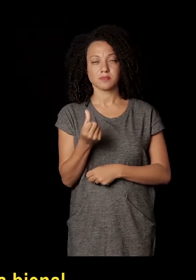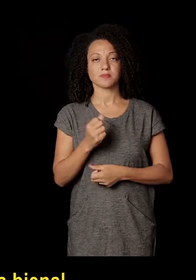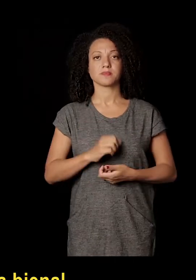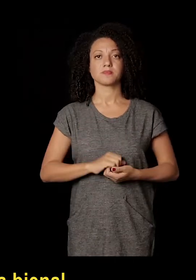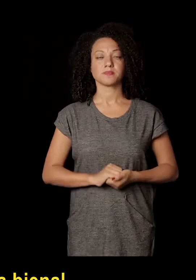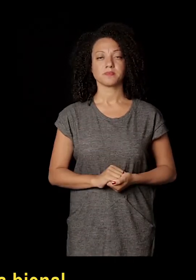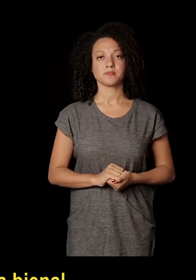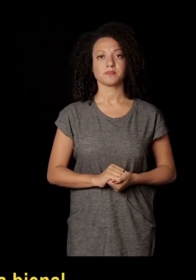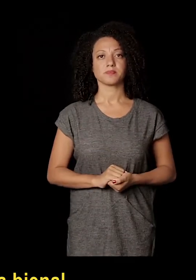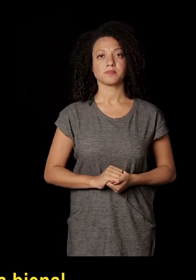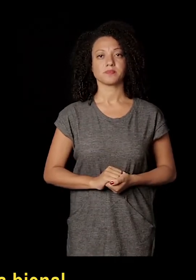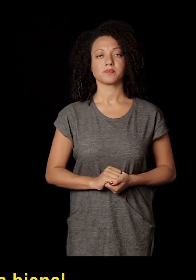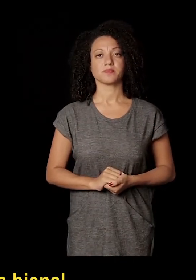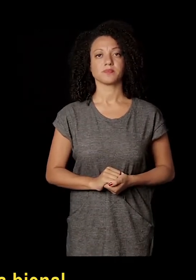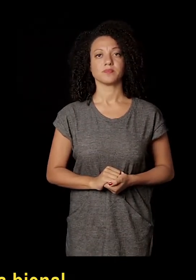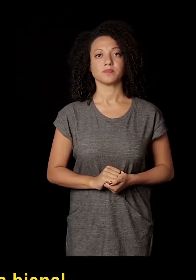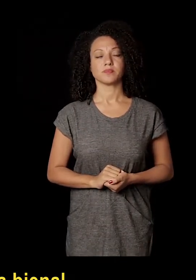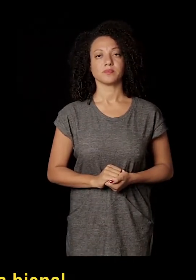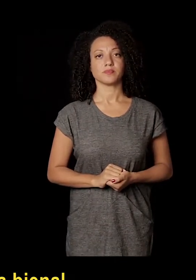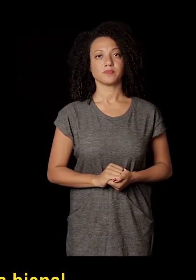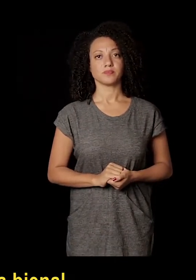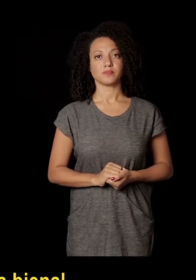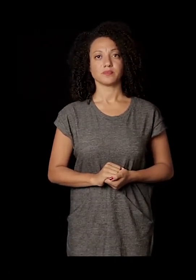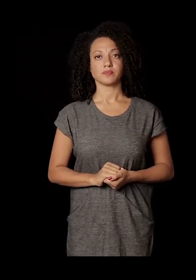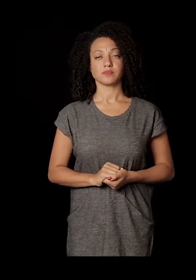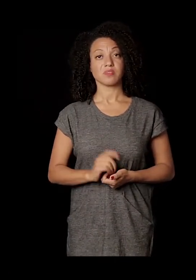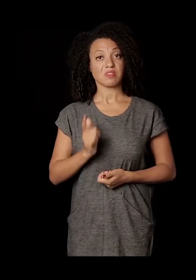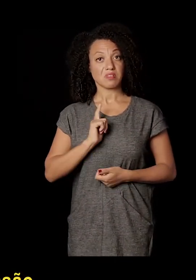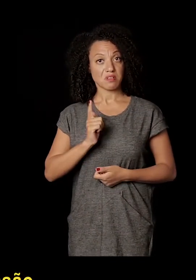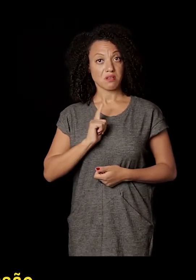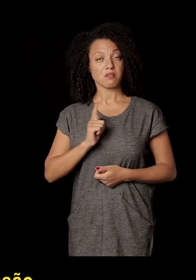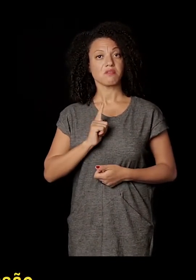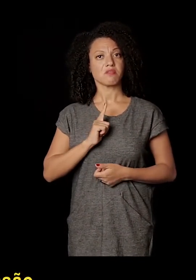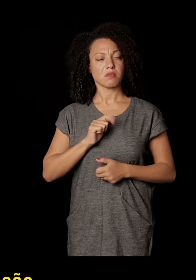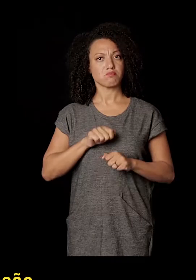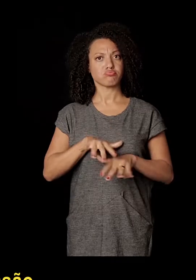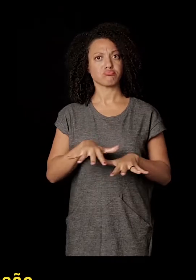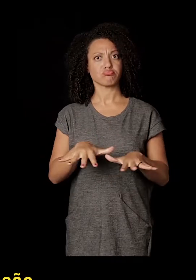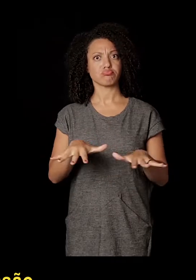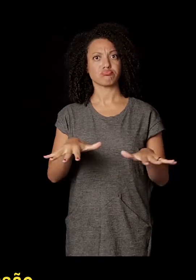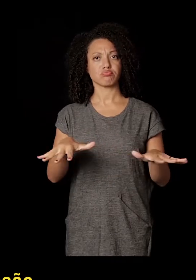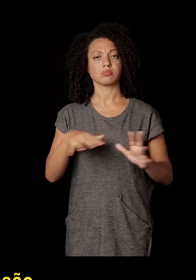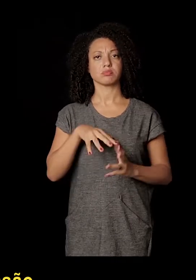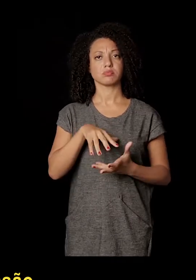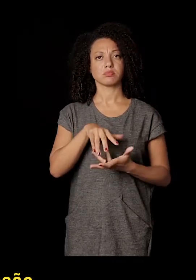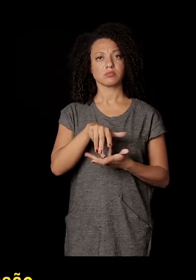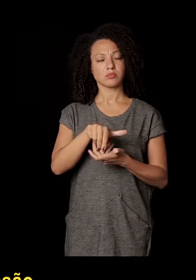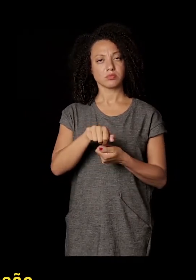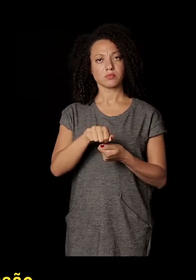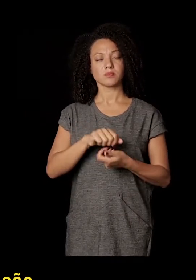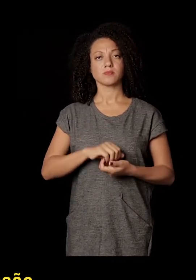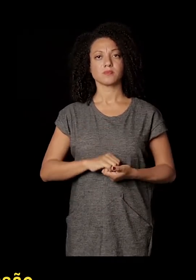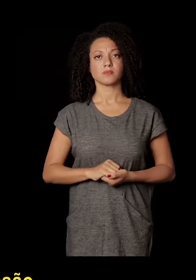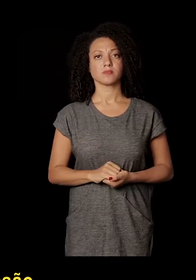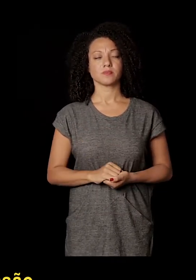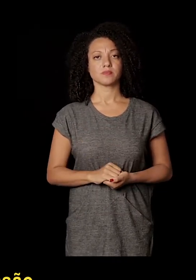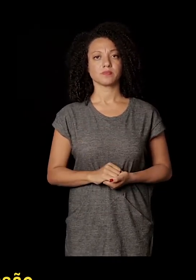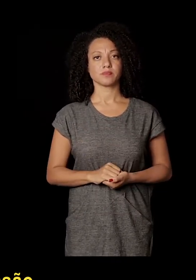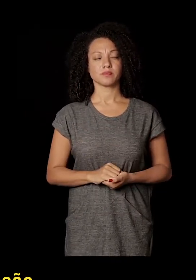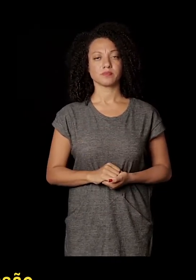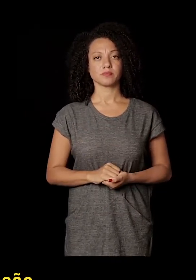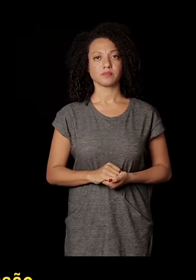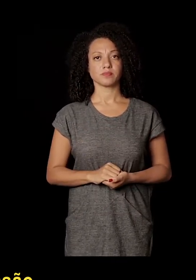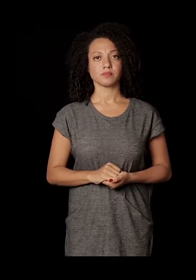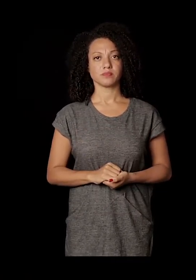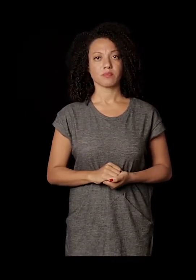biennial on the environment from 2016. That's had a lot of reverberation around the